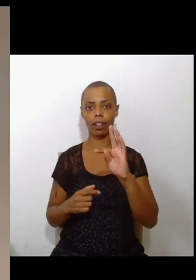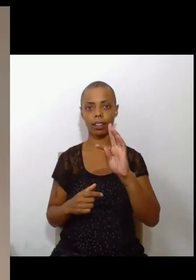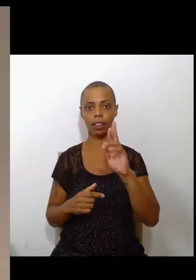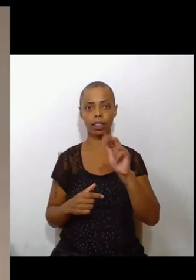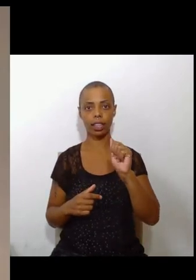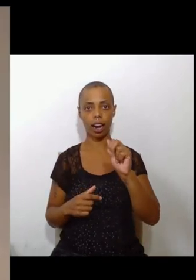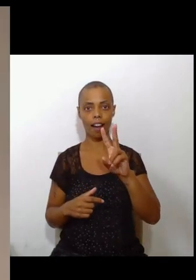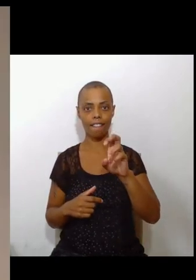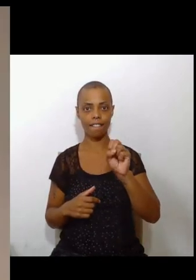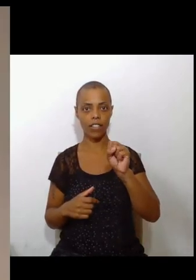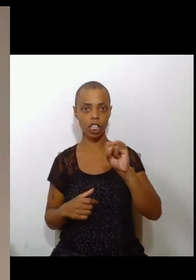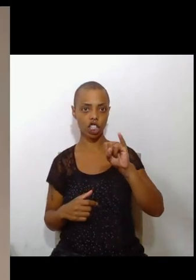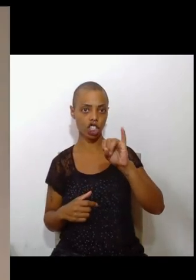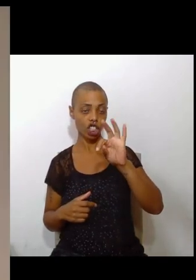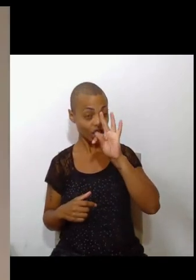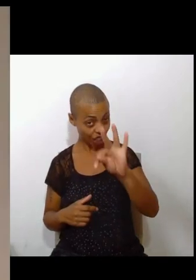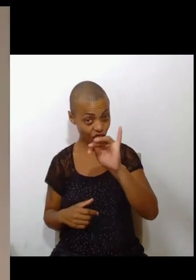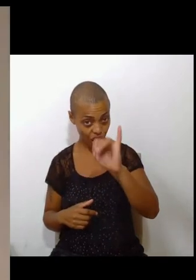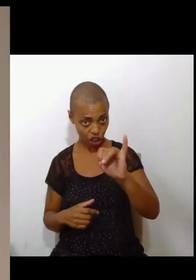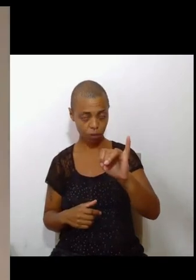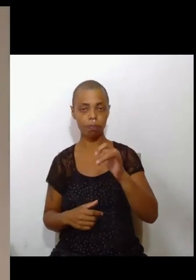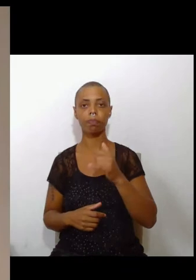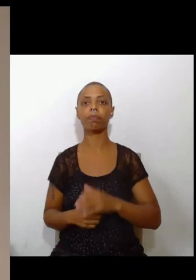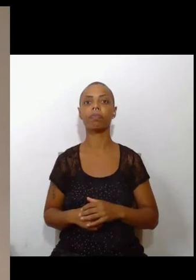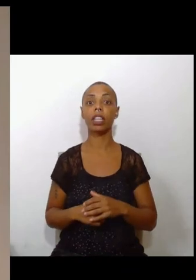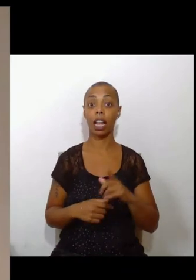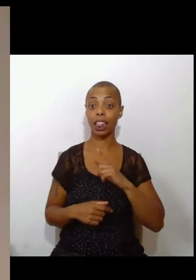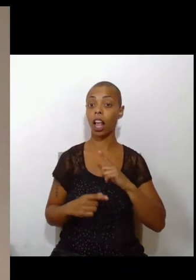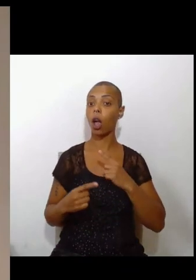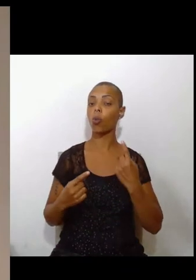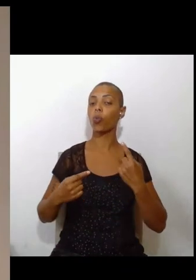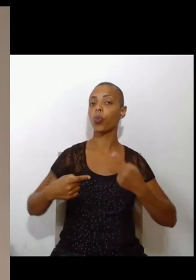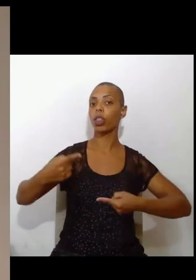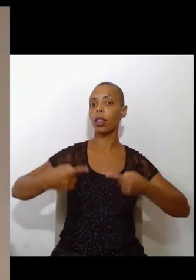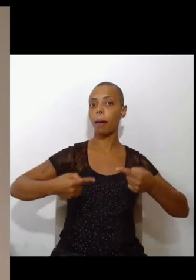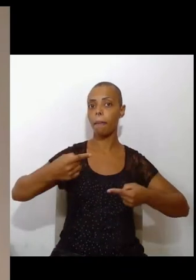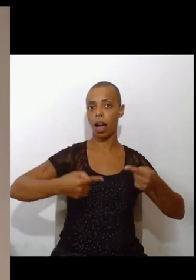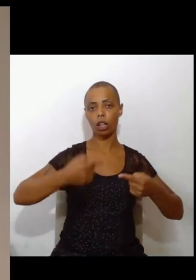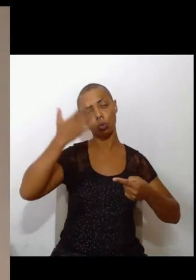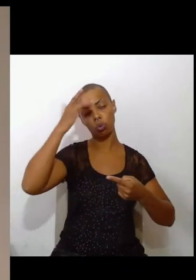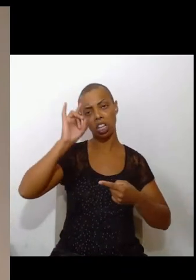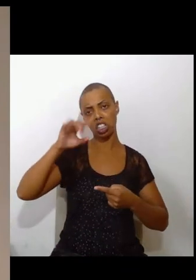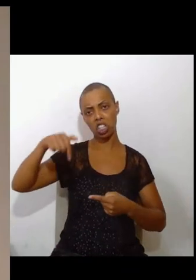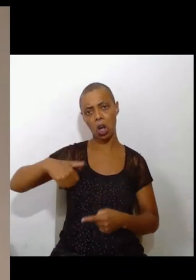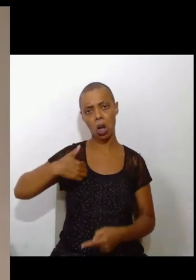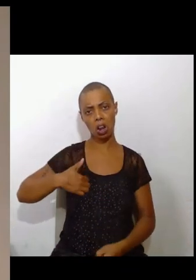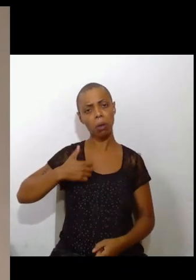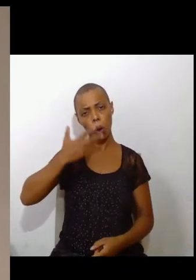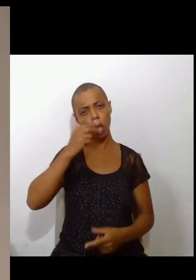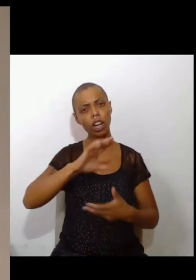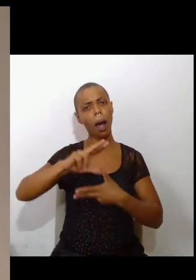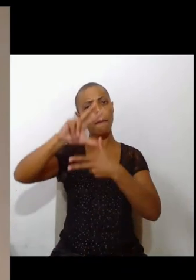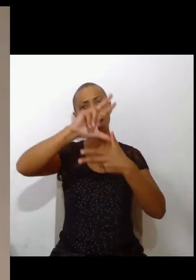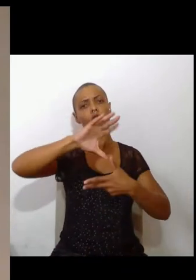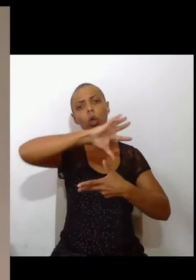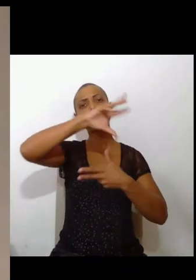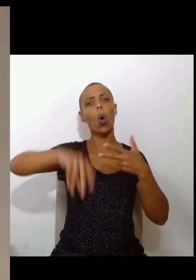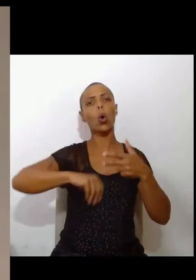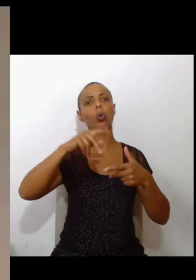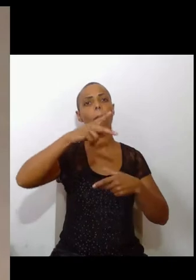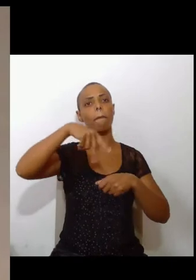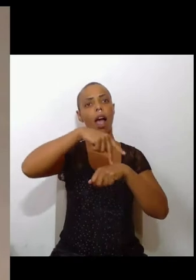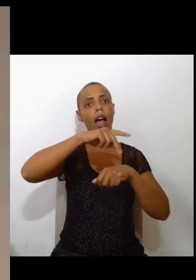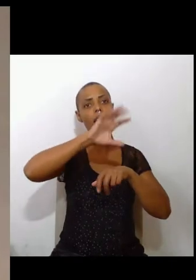the feminine now about the term Travis Chi there is a debate in